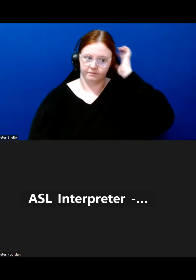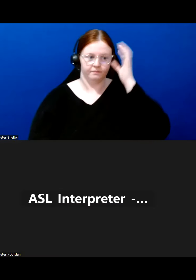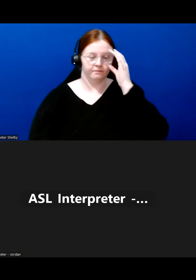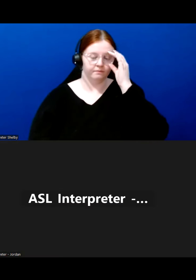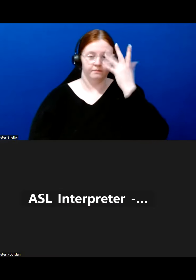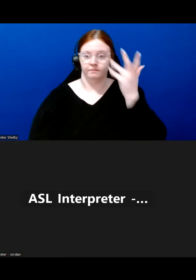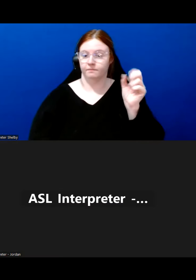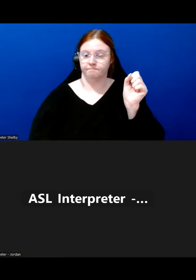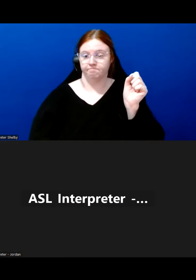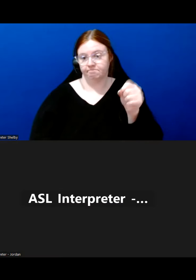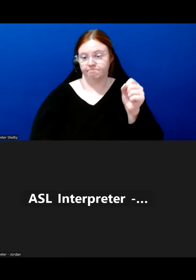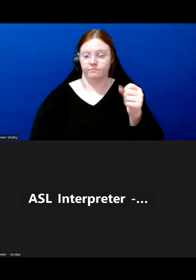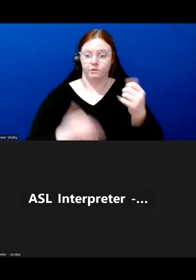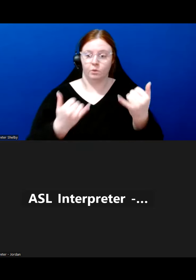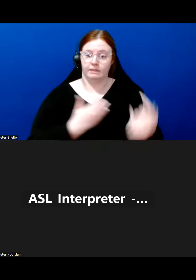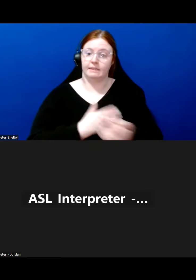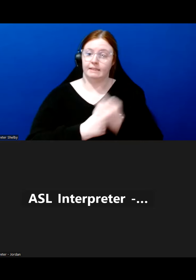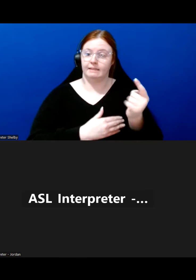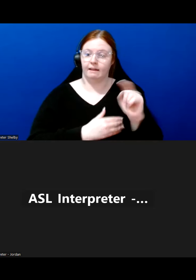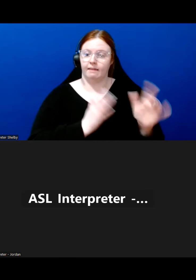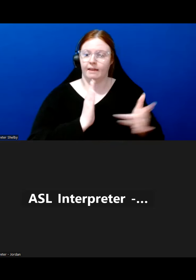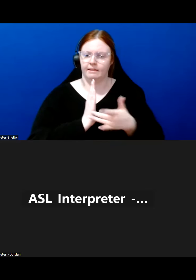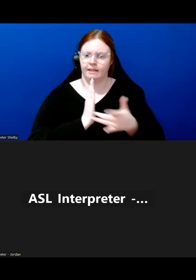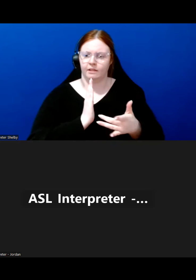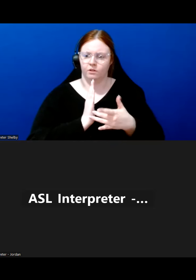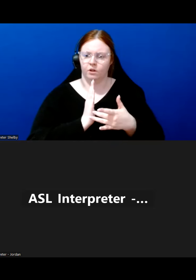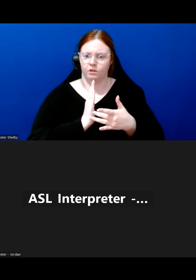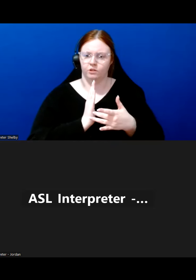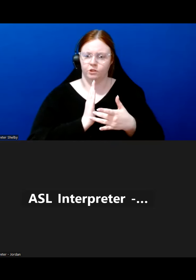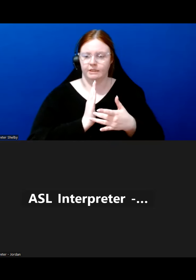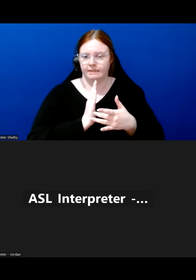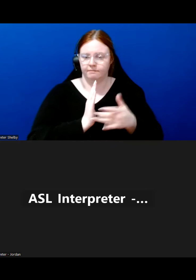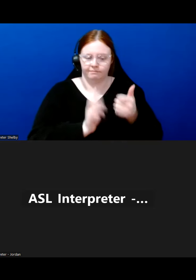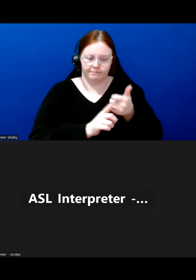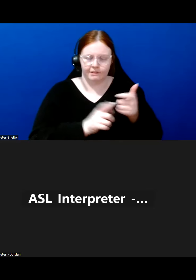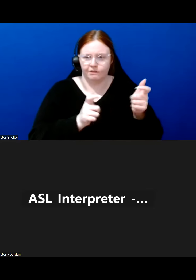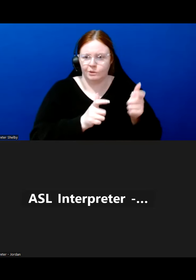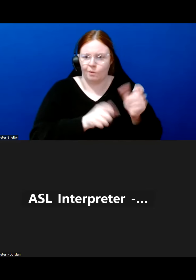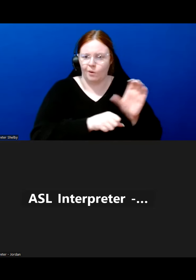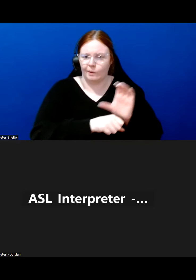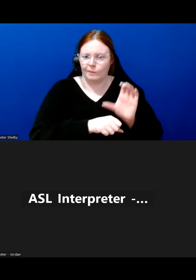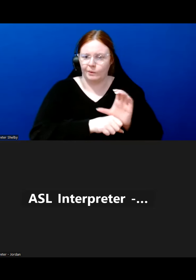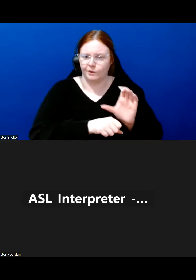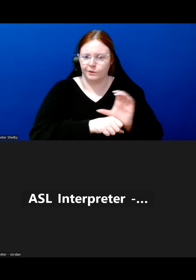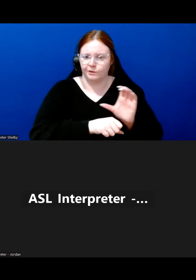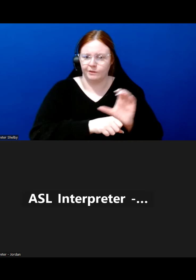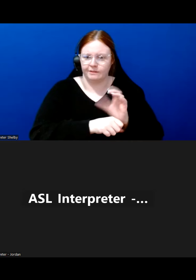the technology, they are little computers, little mini